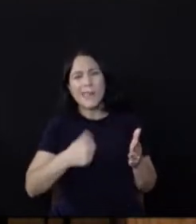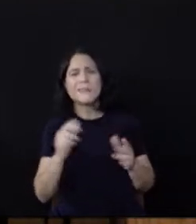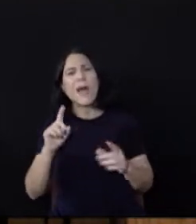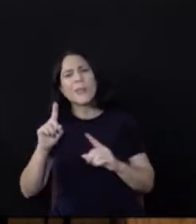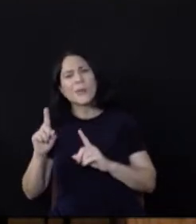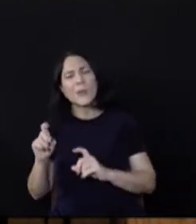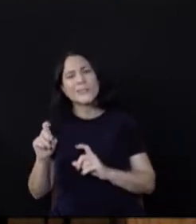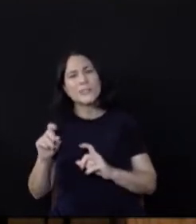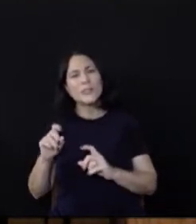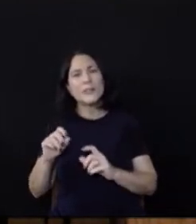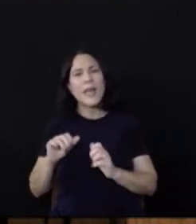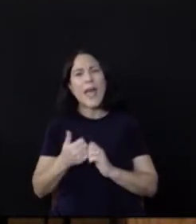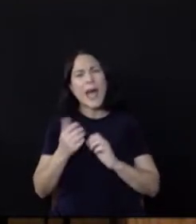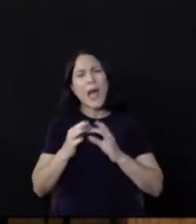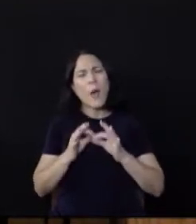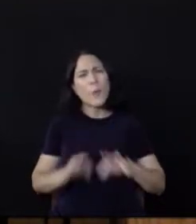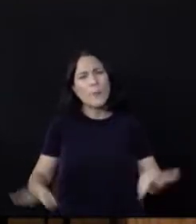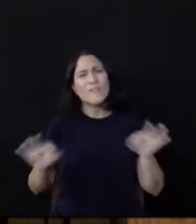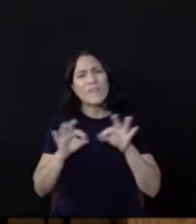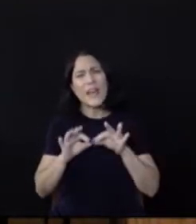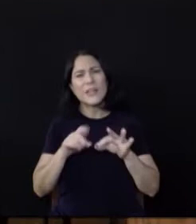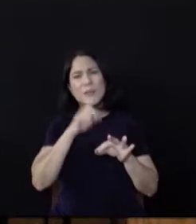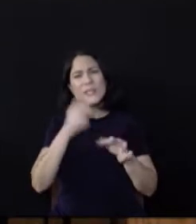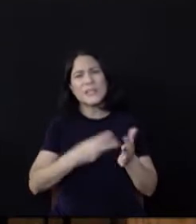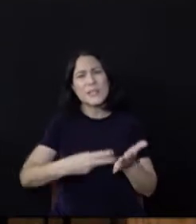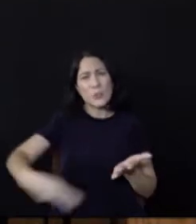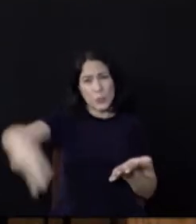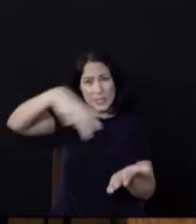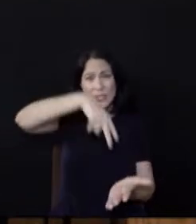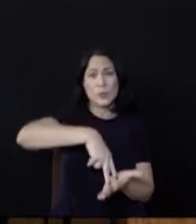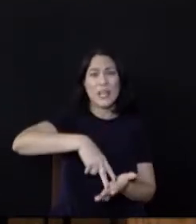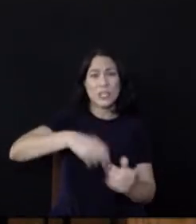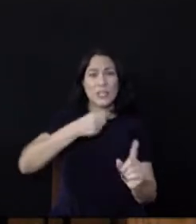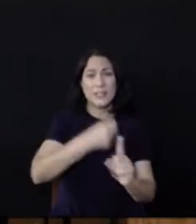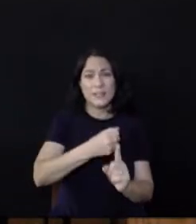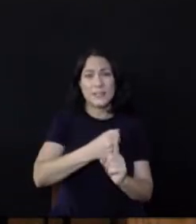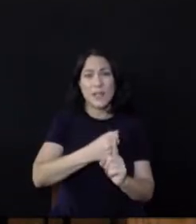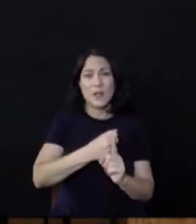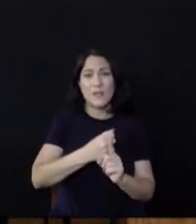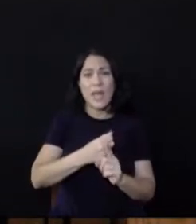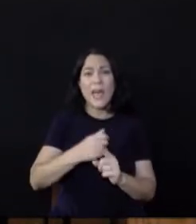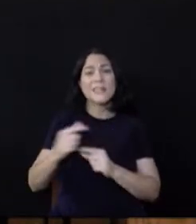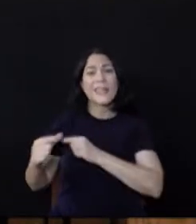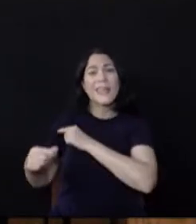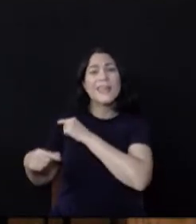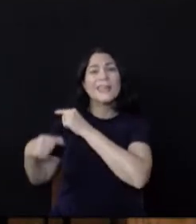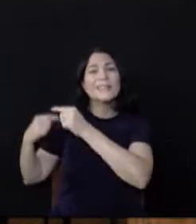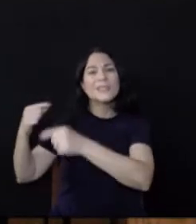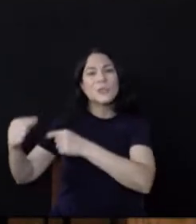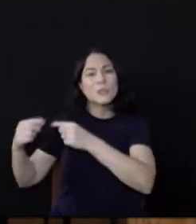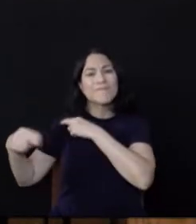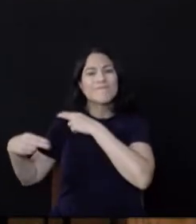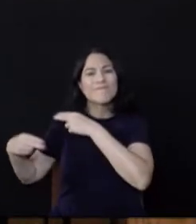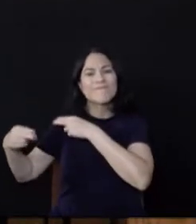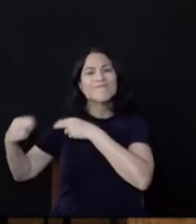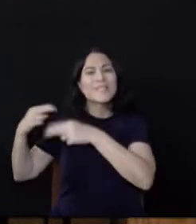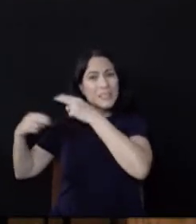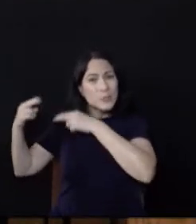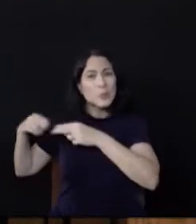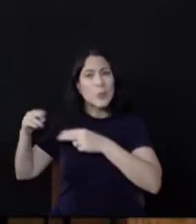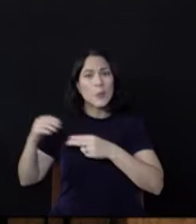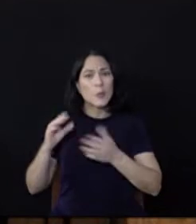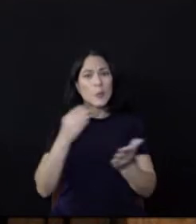shall we? How vital is the resurrection itself as a literal historical fact in the life of the